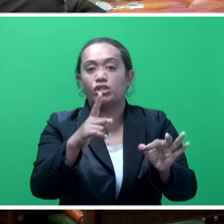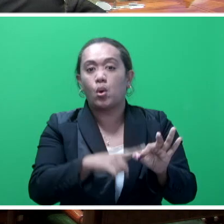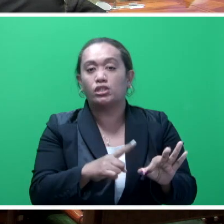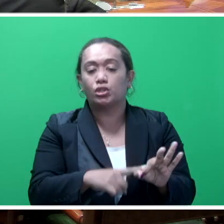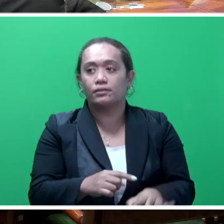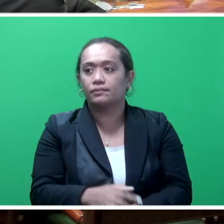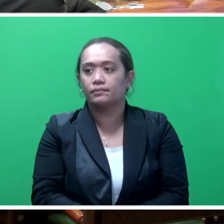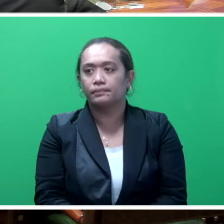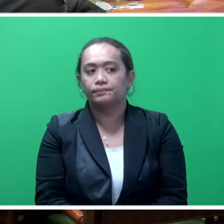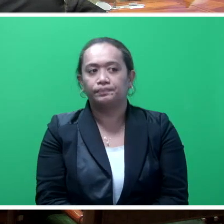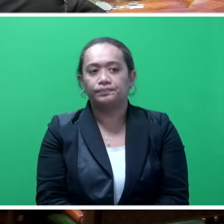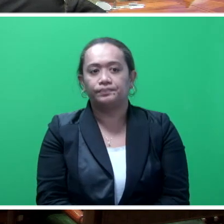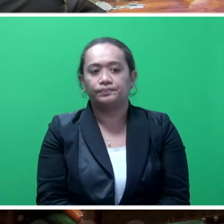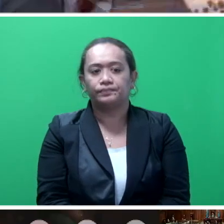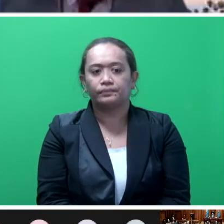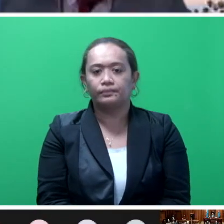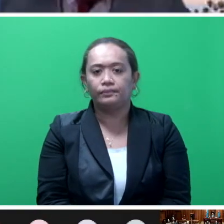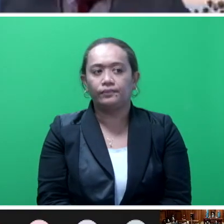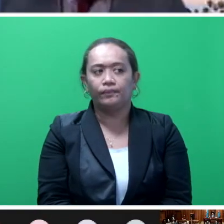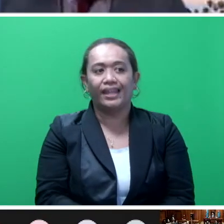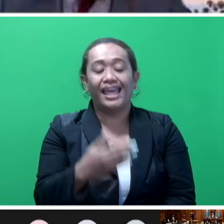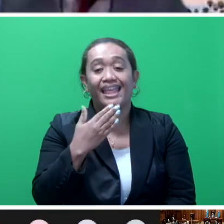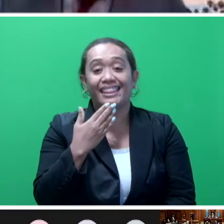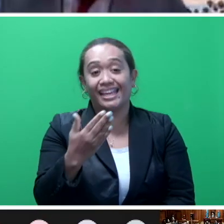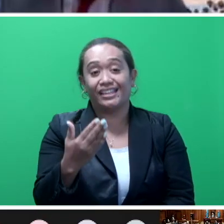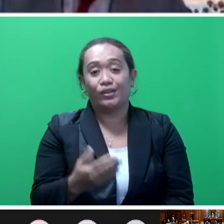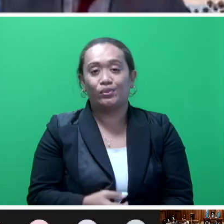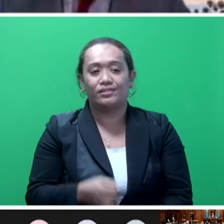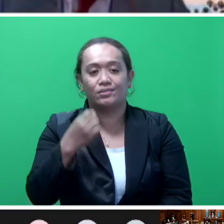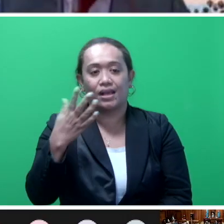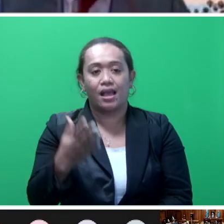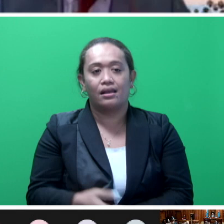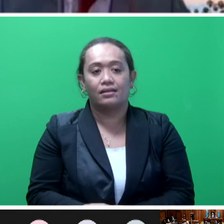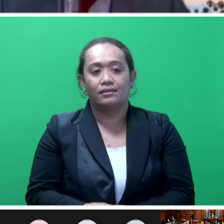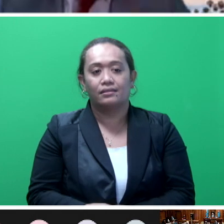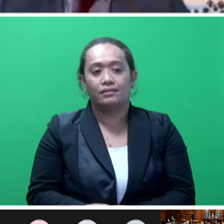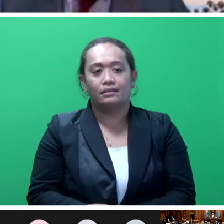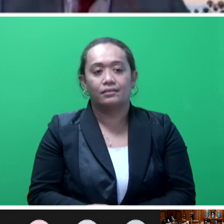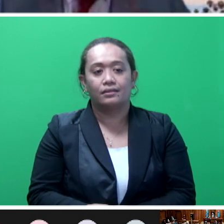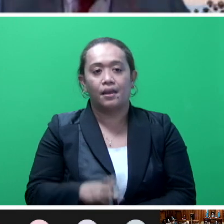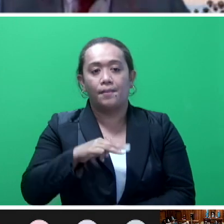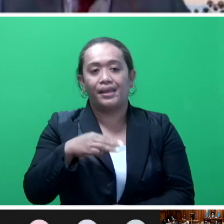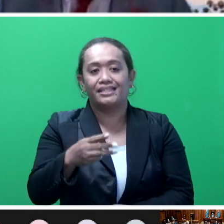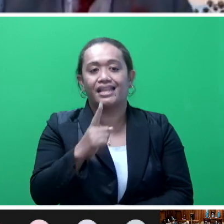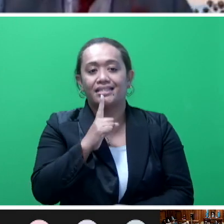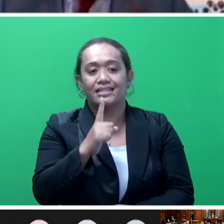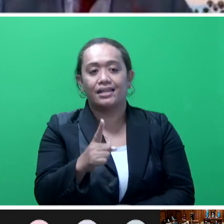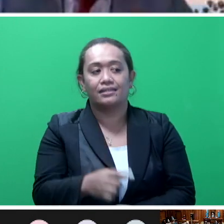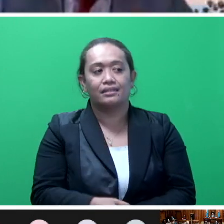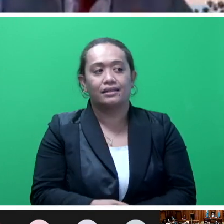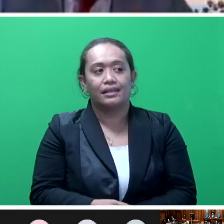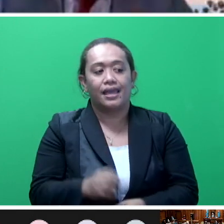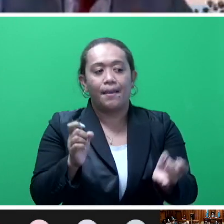Thank you, Mr. Speaker, sir. Supplementary question. The Minister has clearly stated the